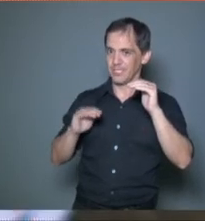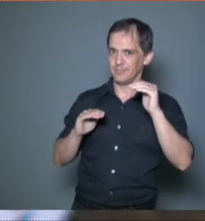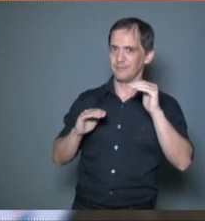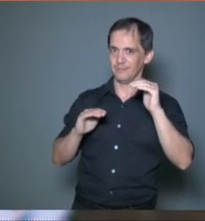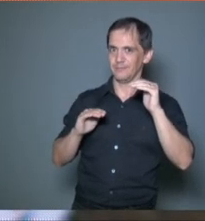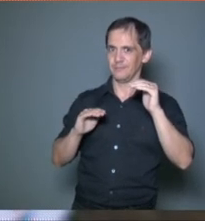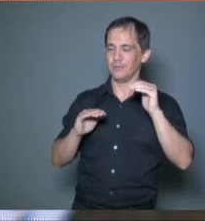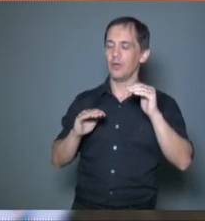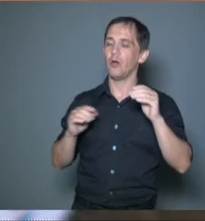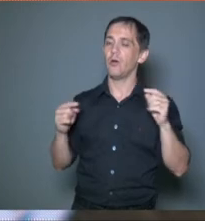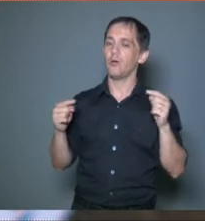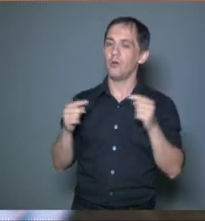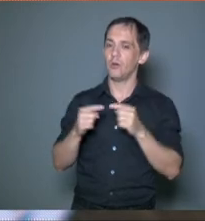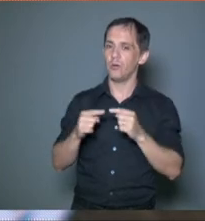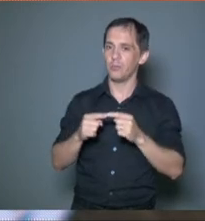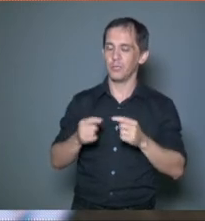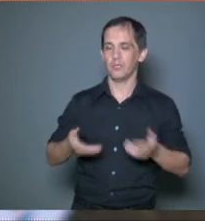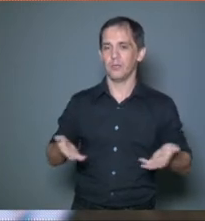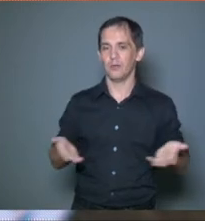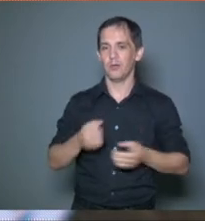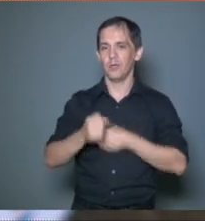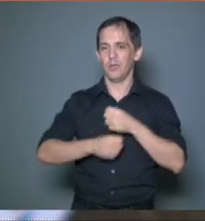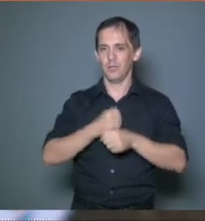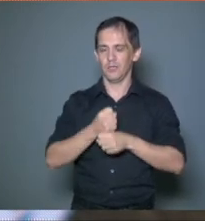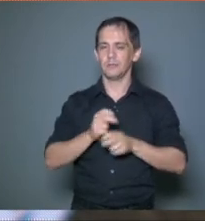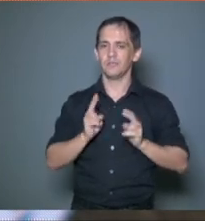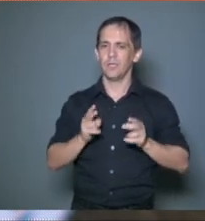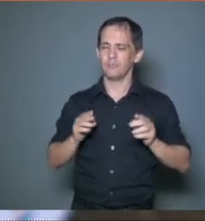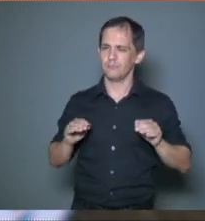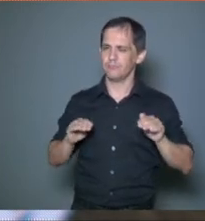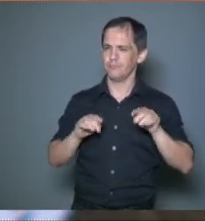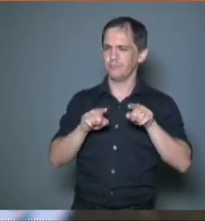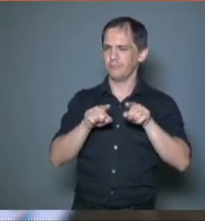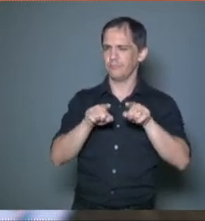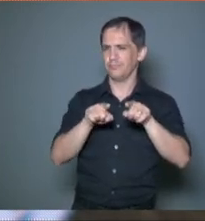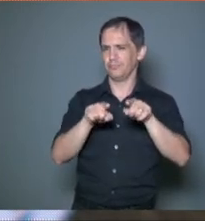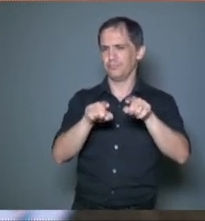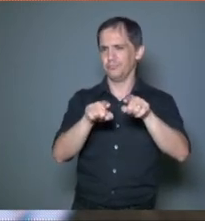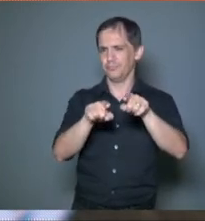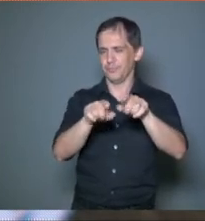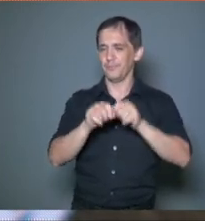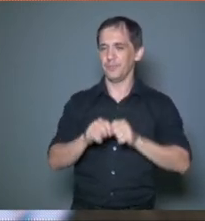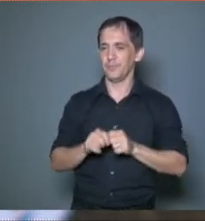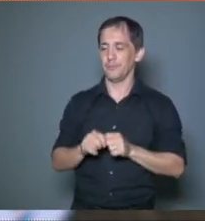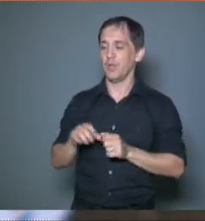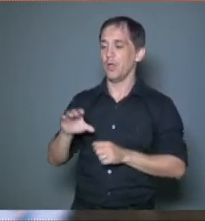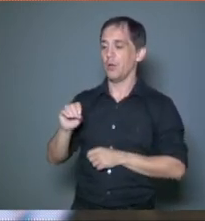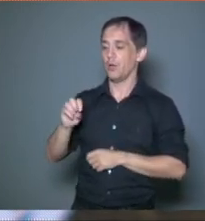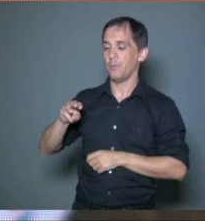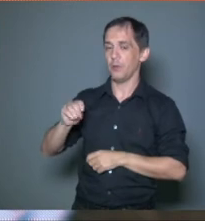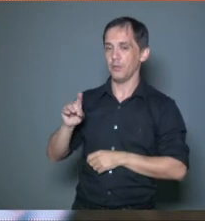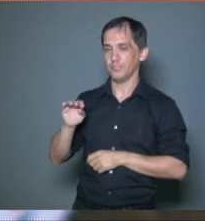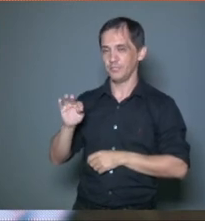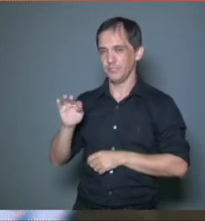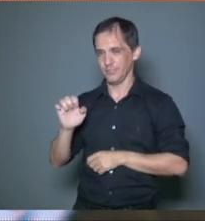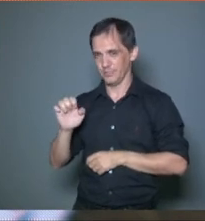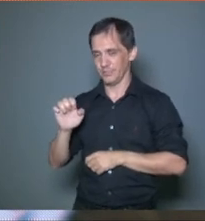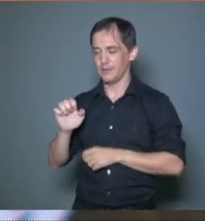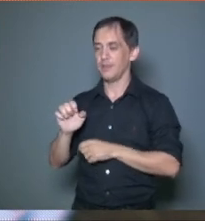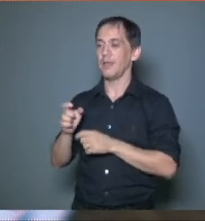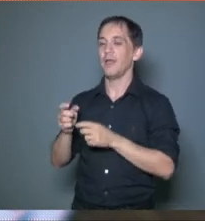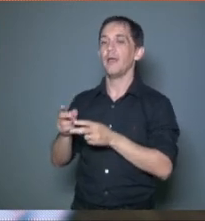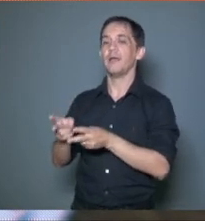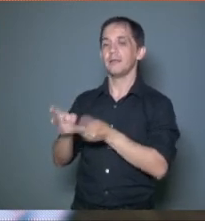so it's good in a year like this. We look at both together because commodity revenue